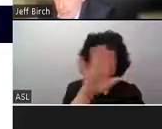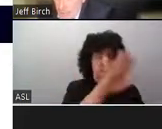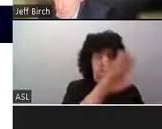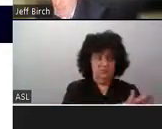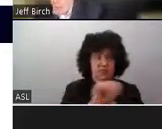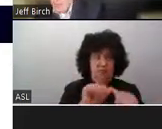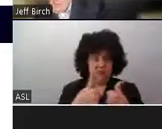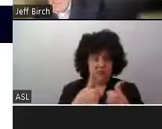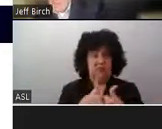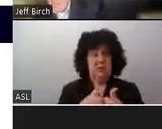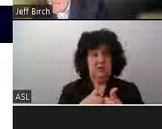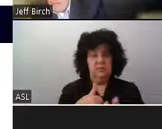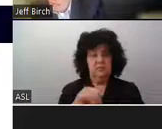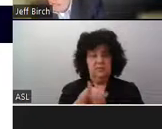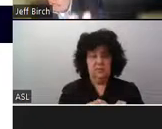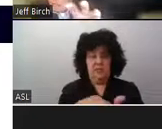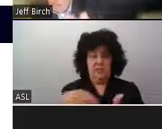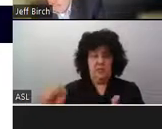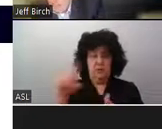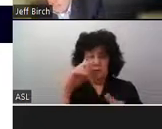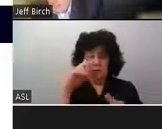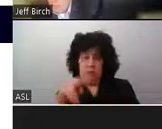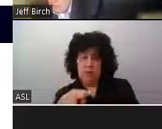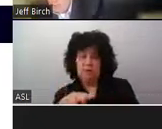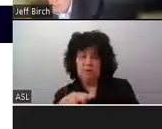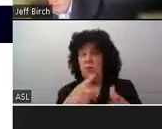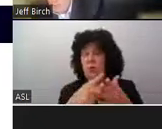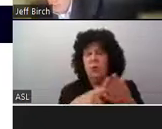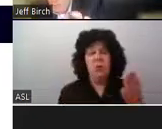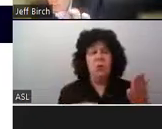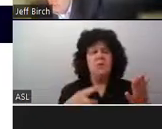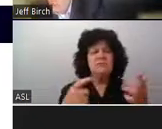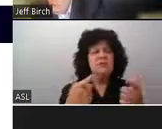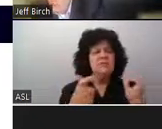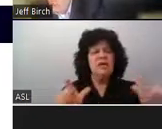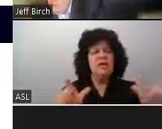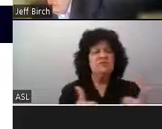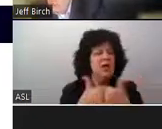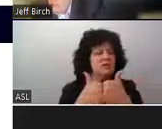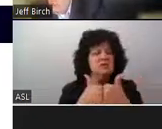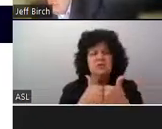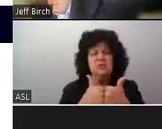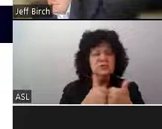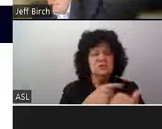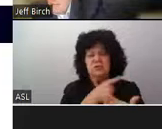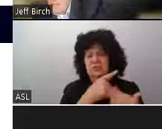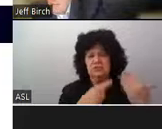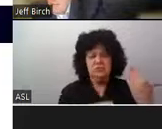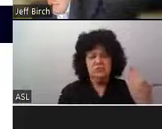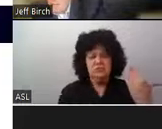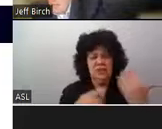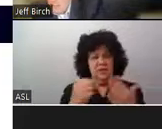that look at, okay, what are the biggest challenges across the agencies, and what are those challenges can